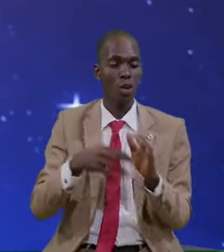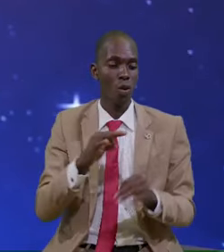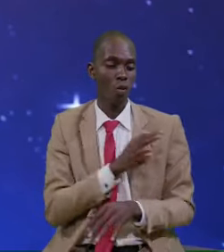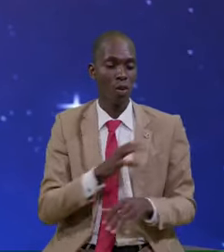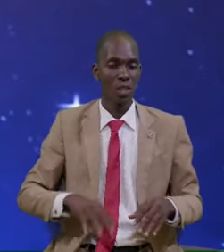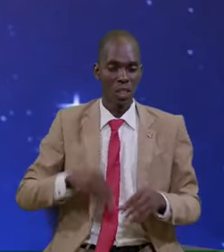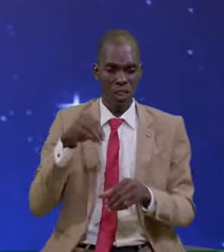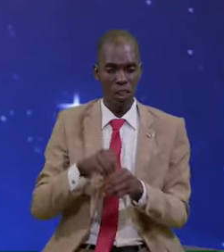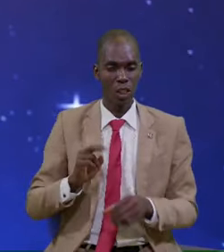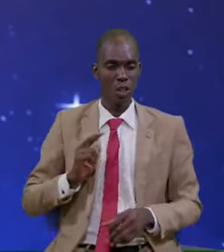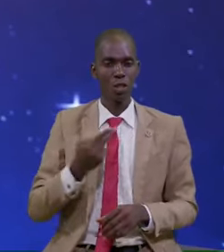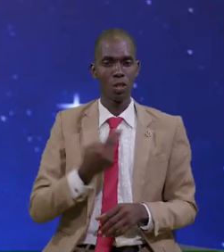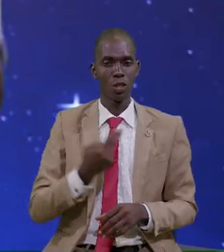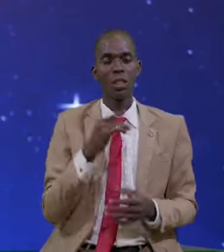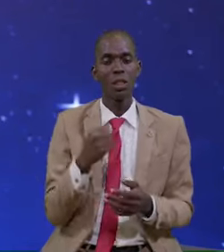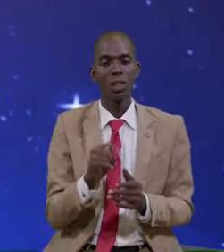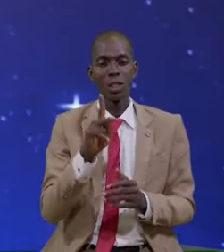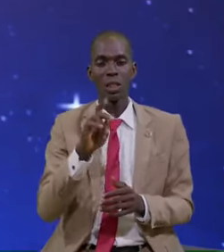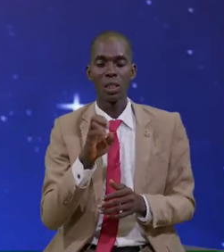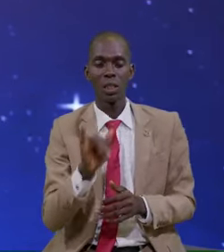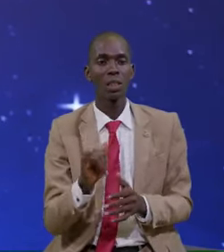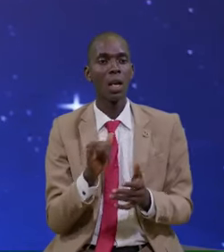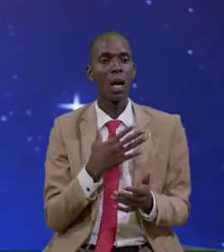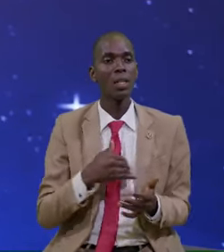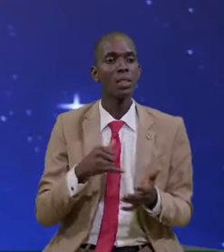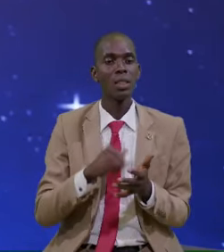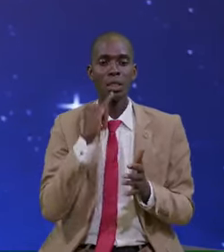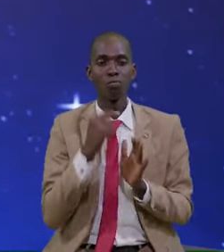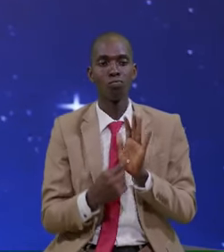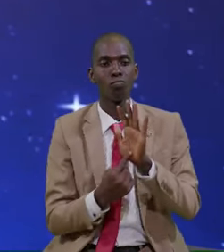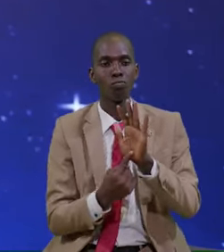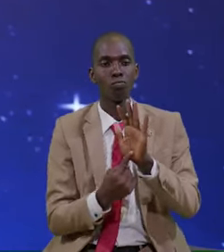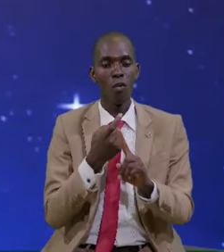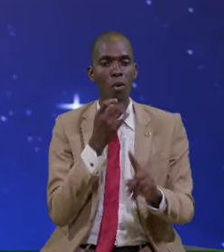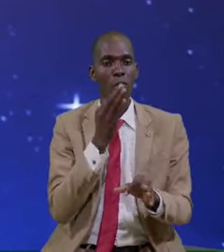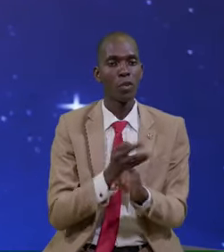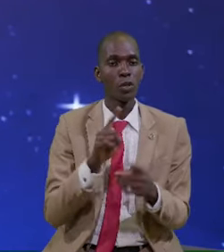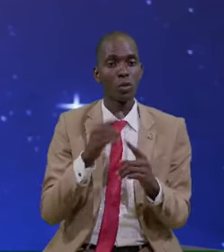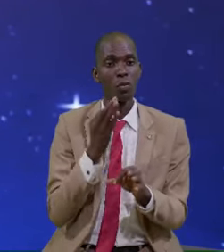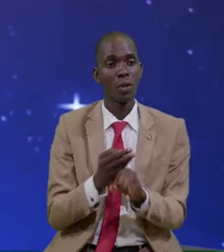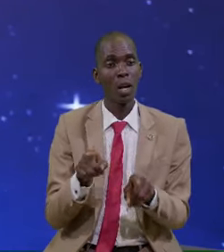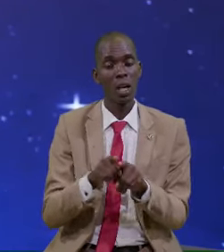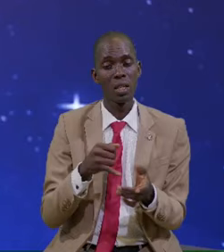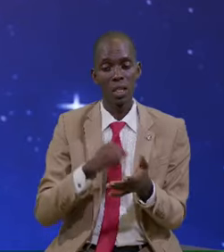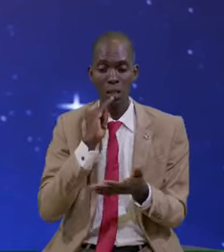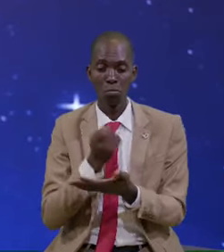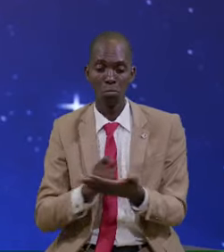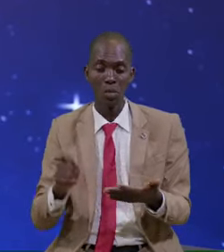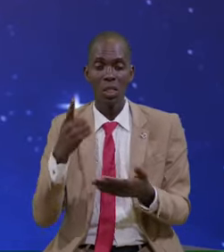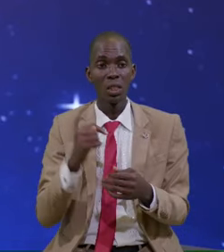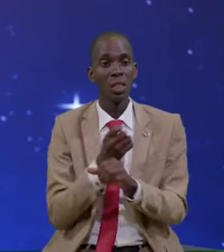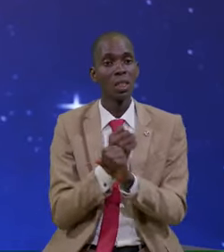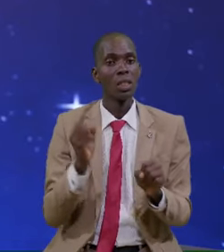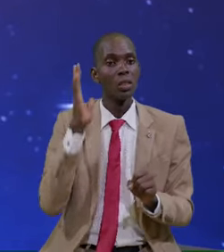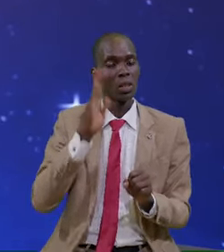It's revealed from faith to faith, as it is written, the just shall live by